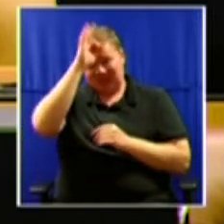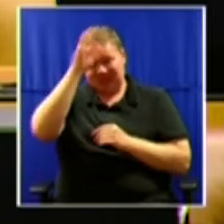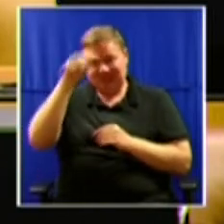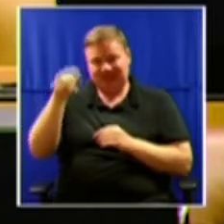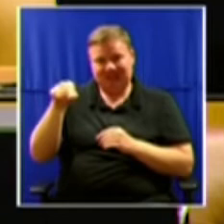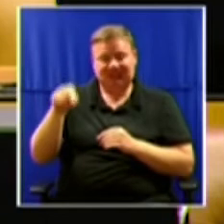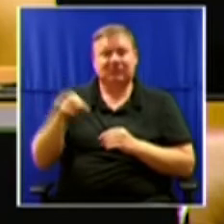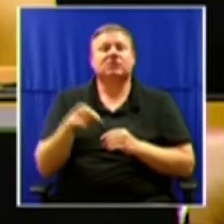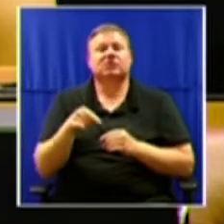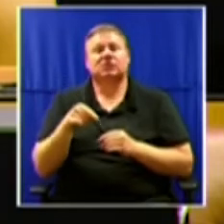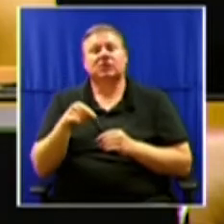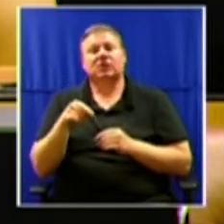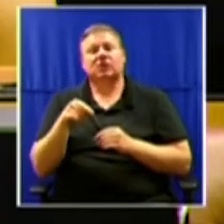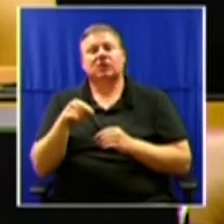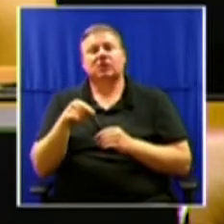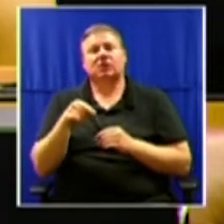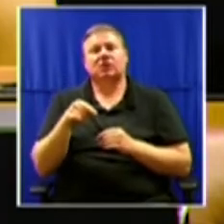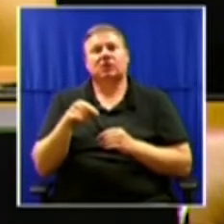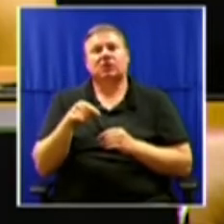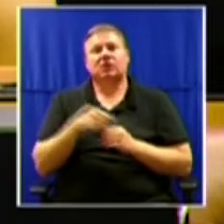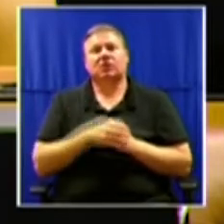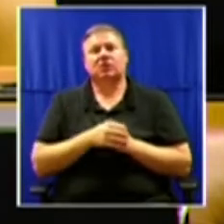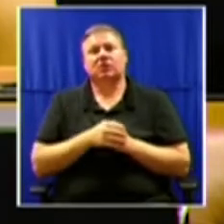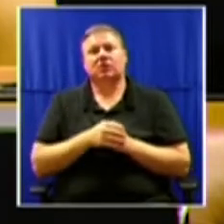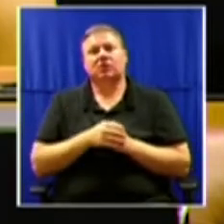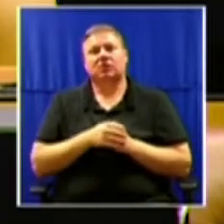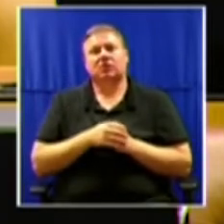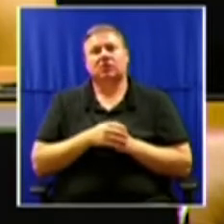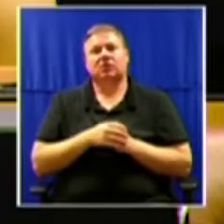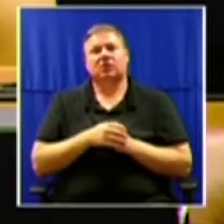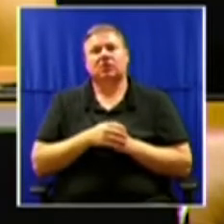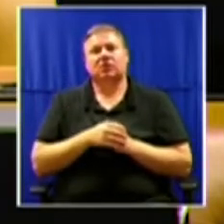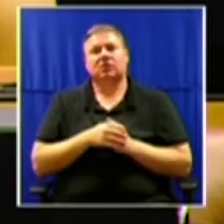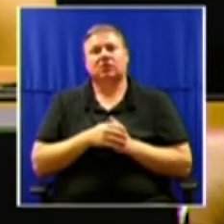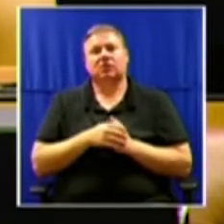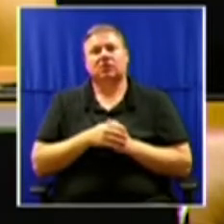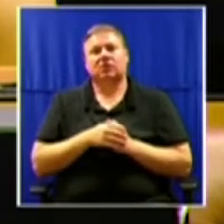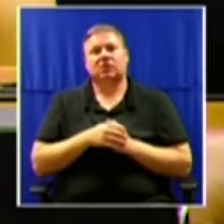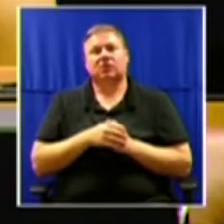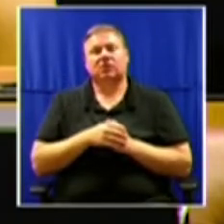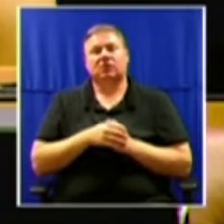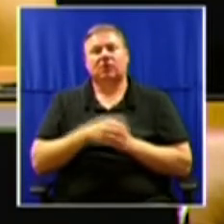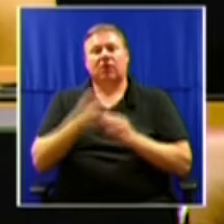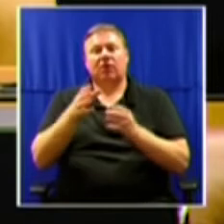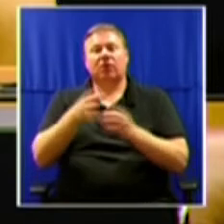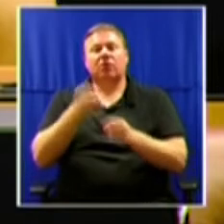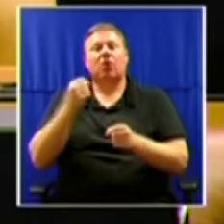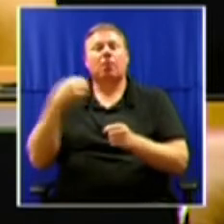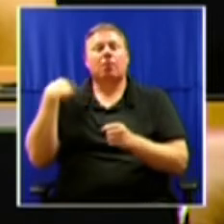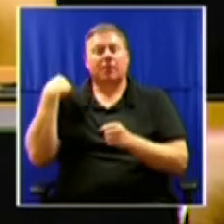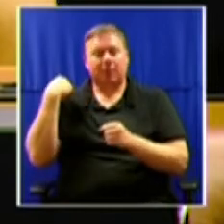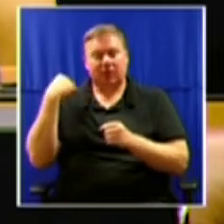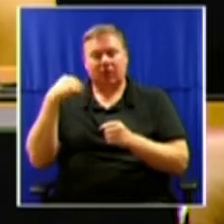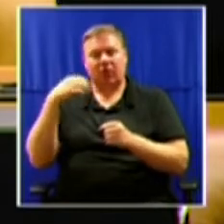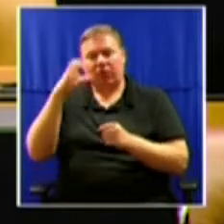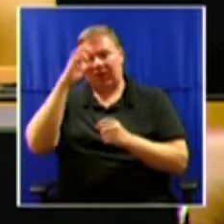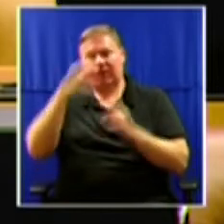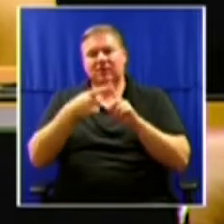directory of members from the Minister of Police, National